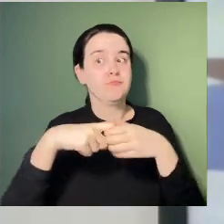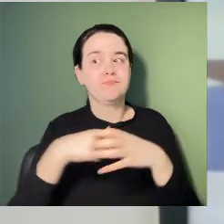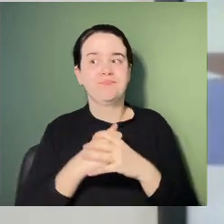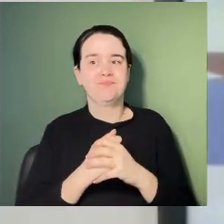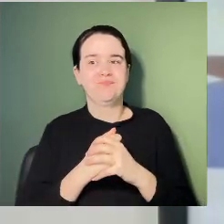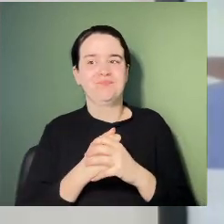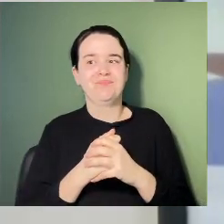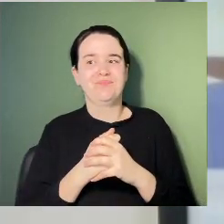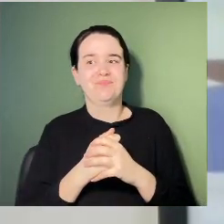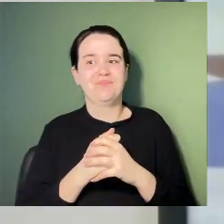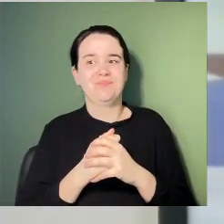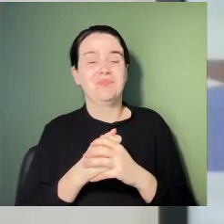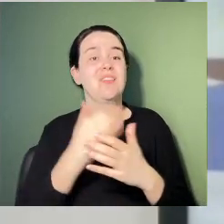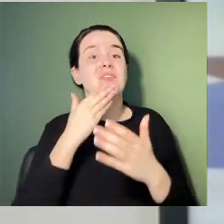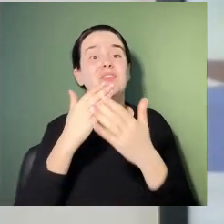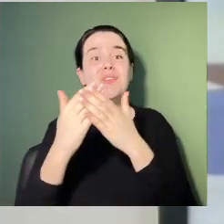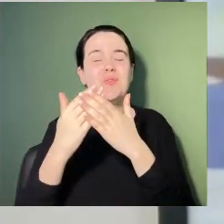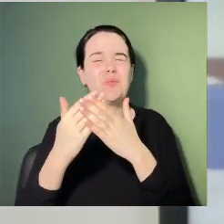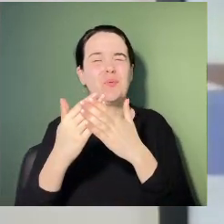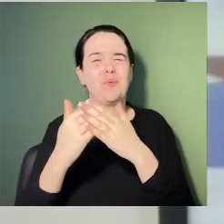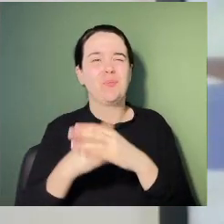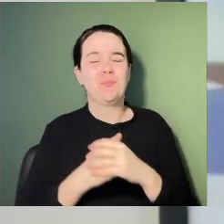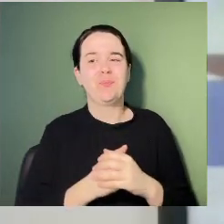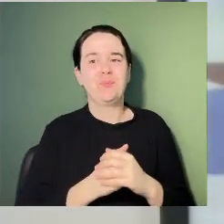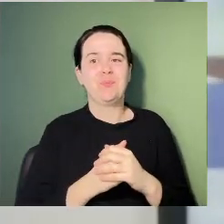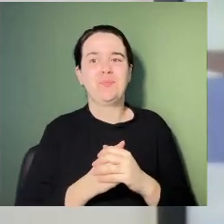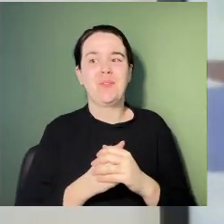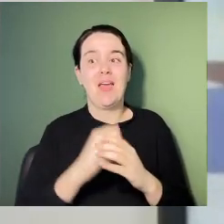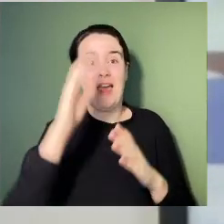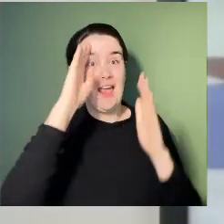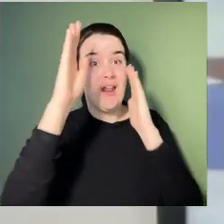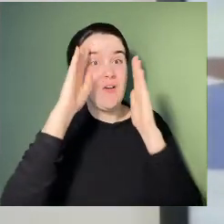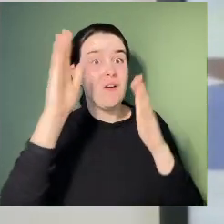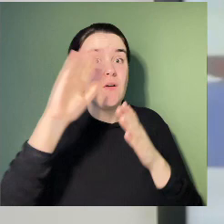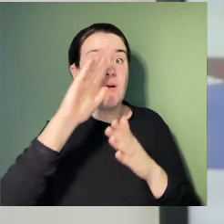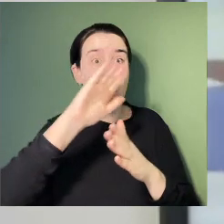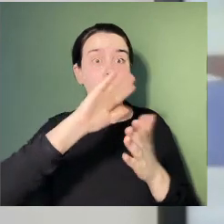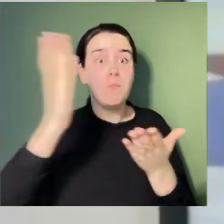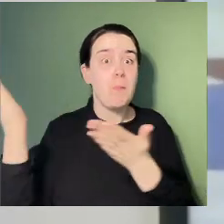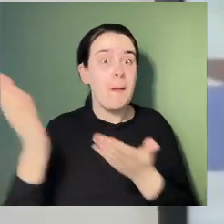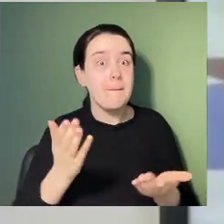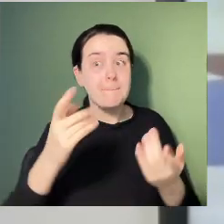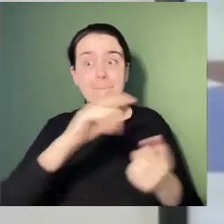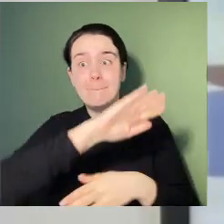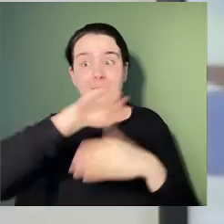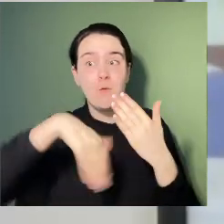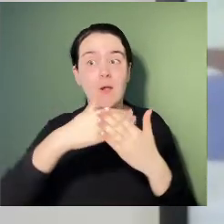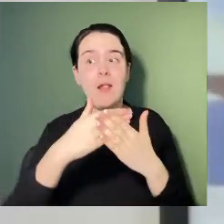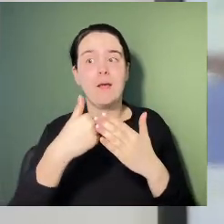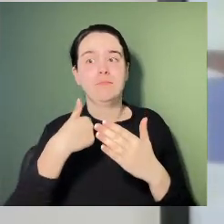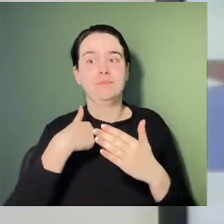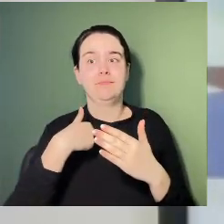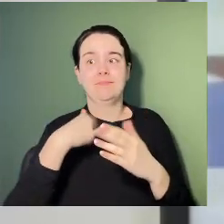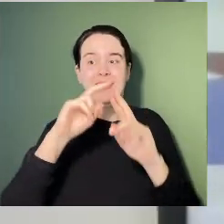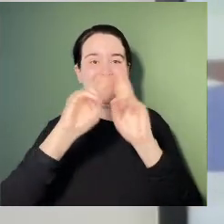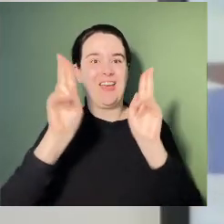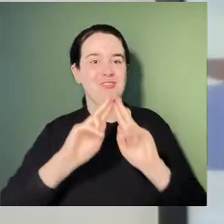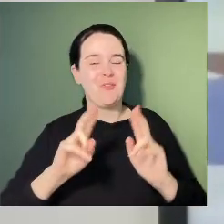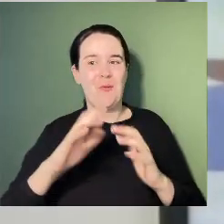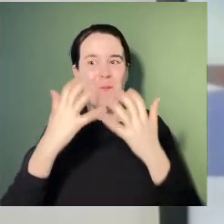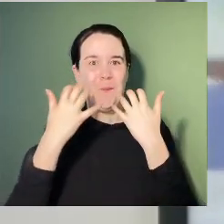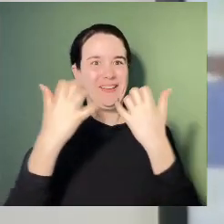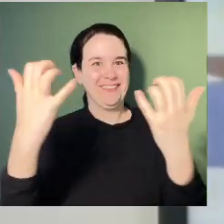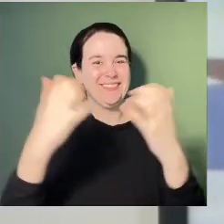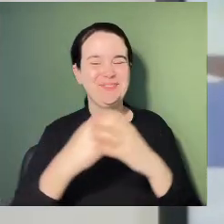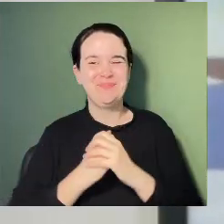Thank you so much, Suki, and hello and welcome to everybody who is joining us, particularly our international audience.